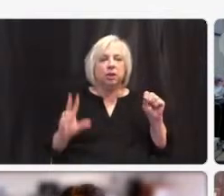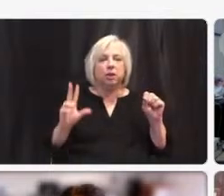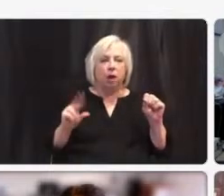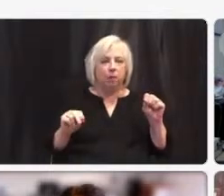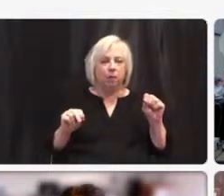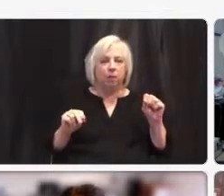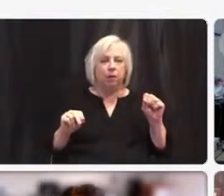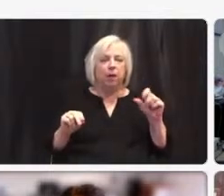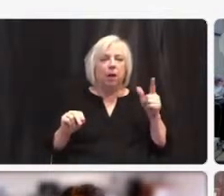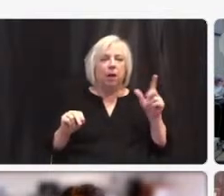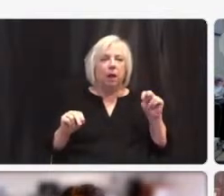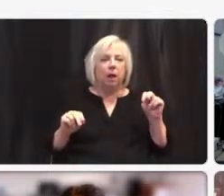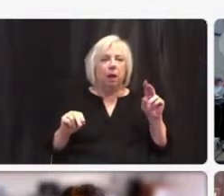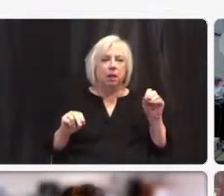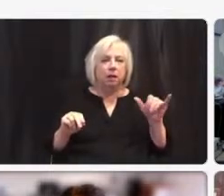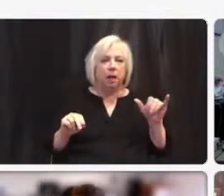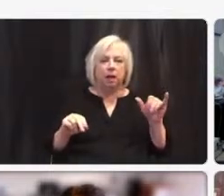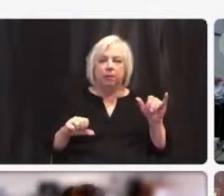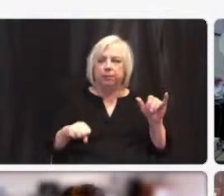Lunday,